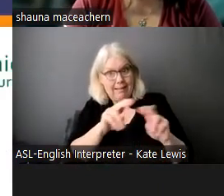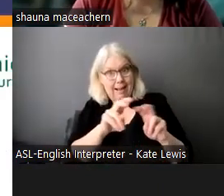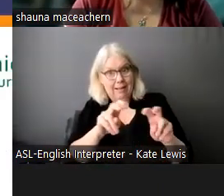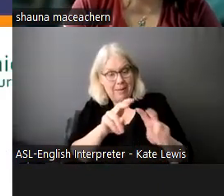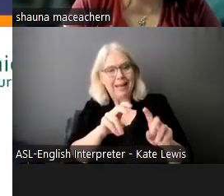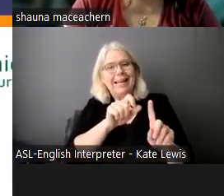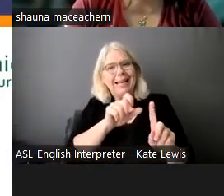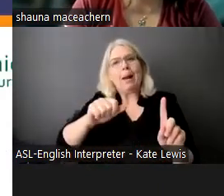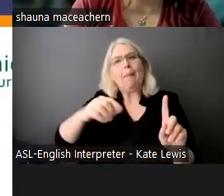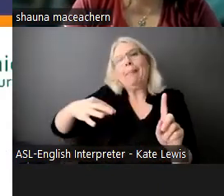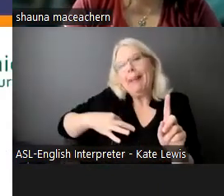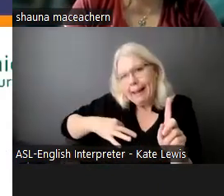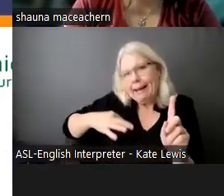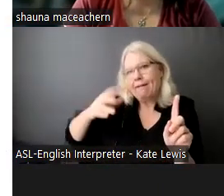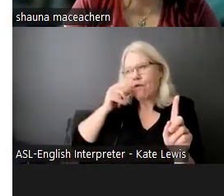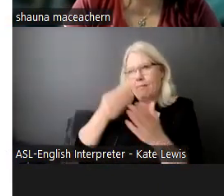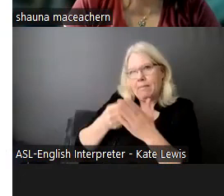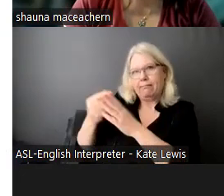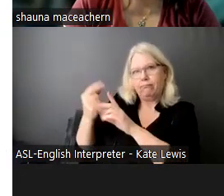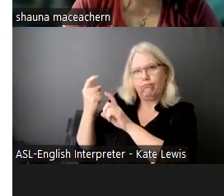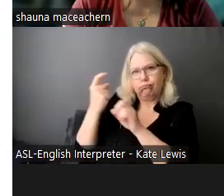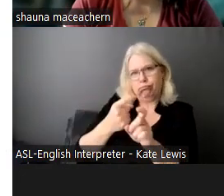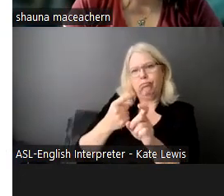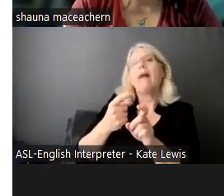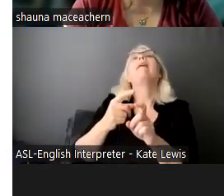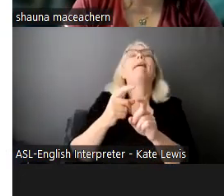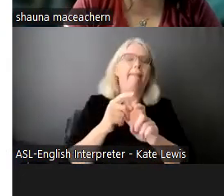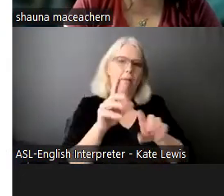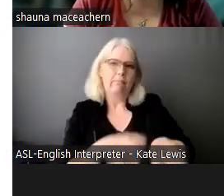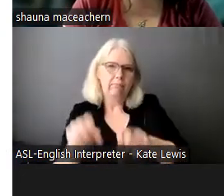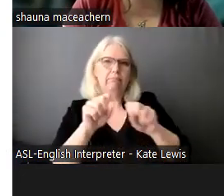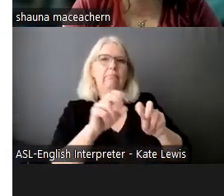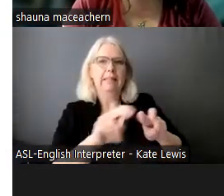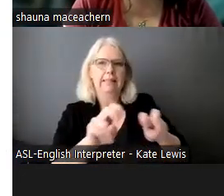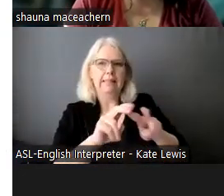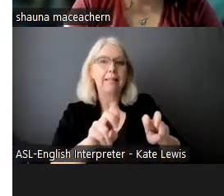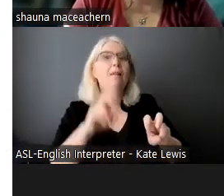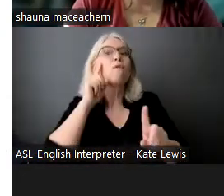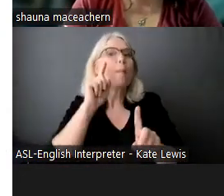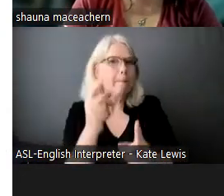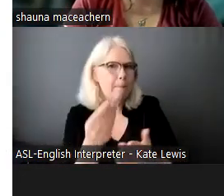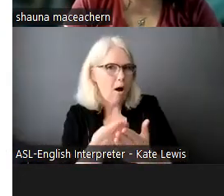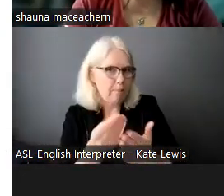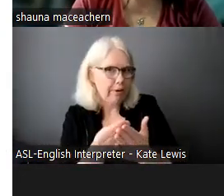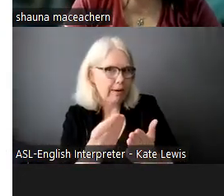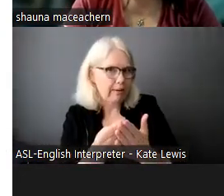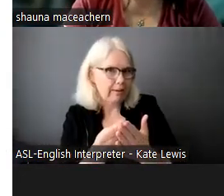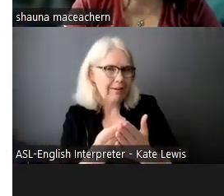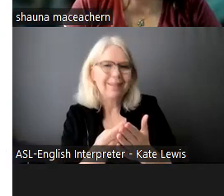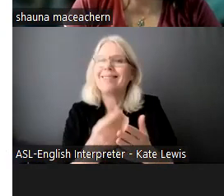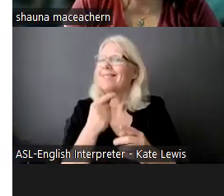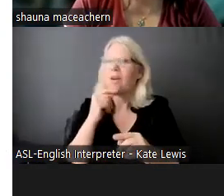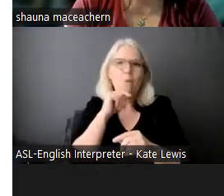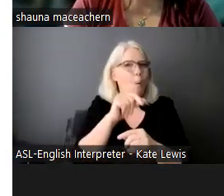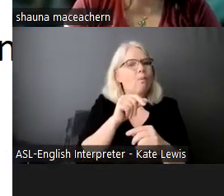for funding to have a capacity assessment done for property issues only. They will not fund personal care.